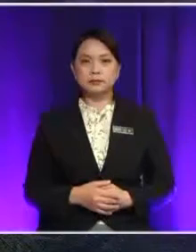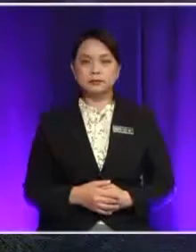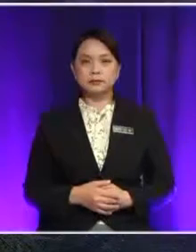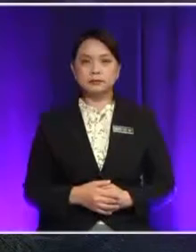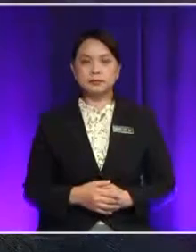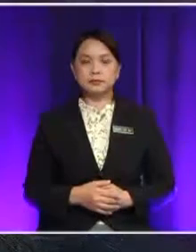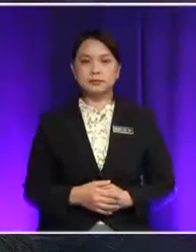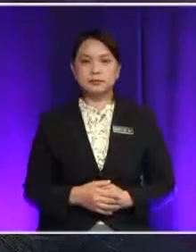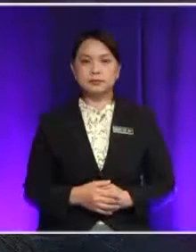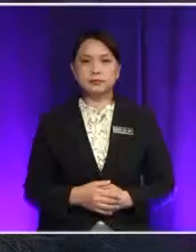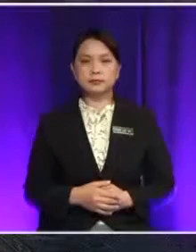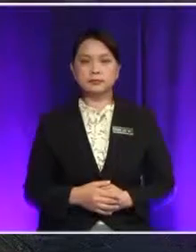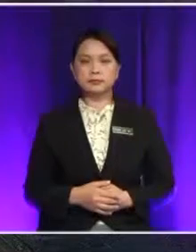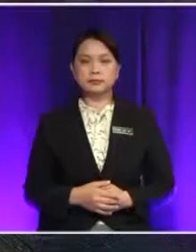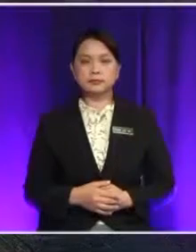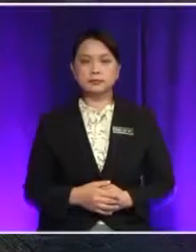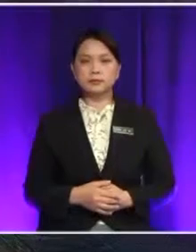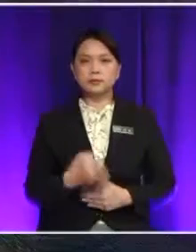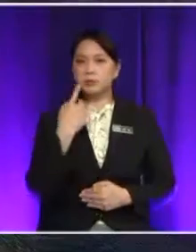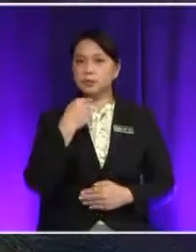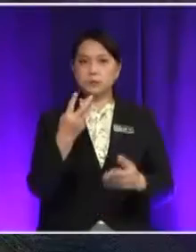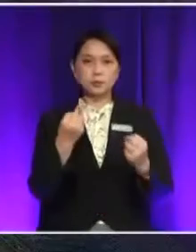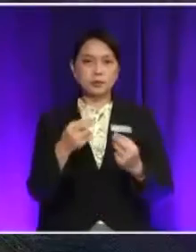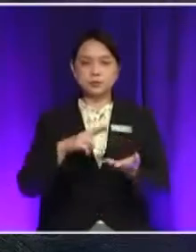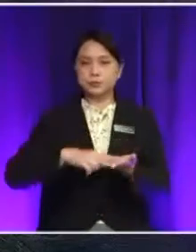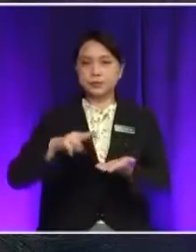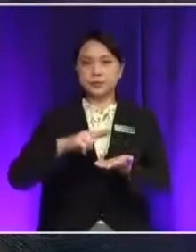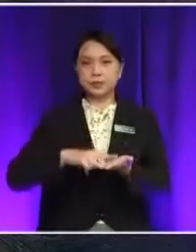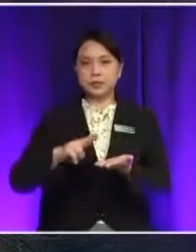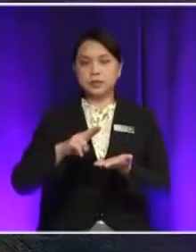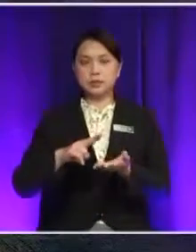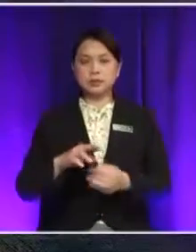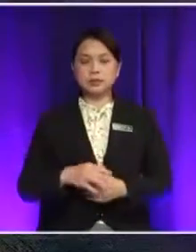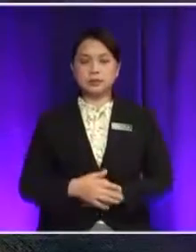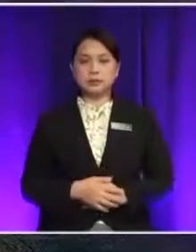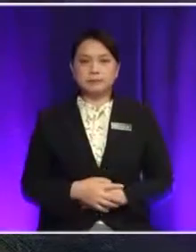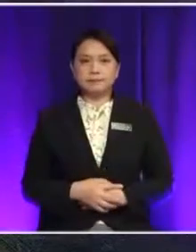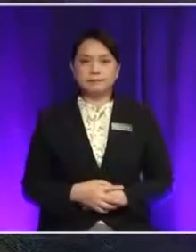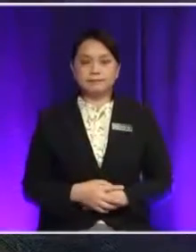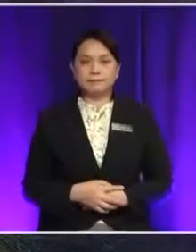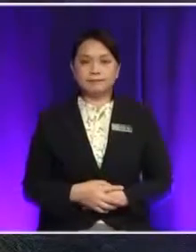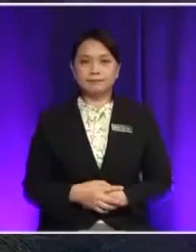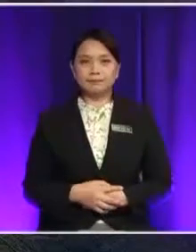It's just anyone? reading. Anyone wants to read the first one? Raise your hand.